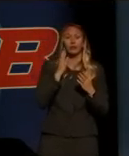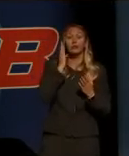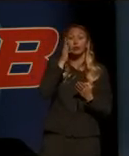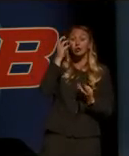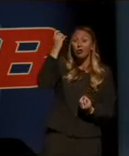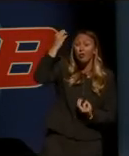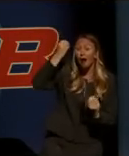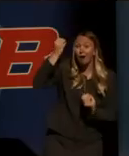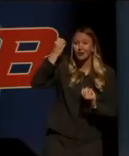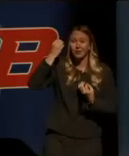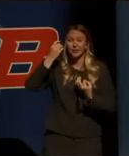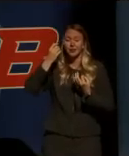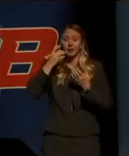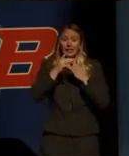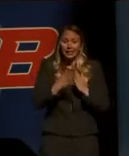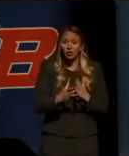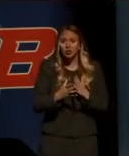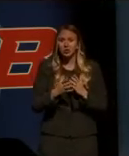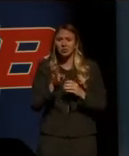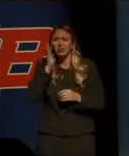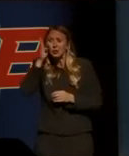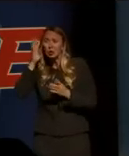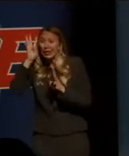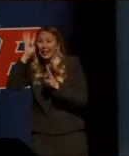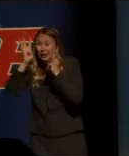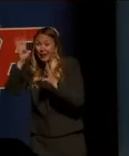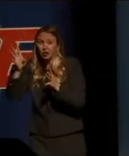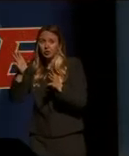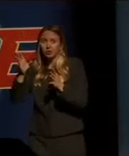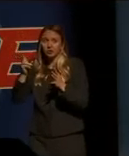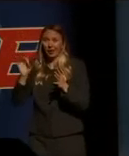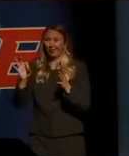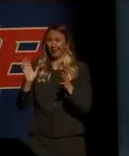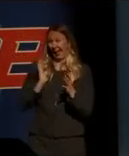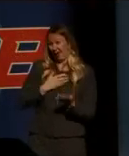future innovators of our future.